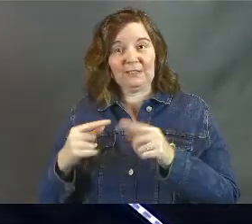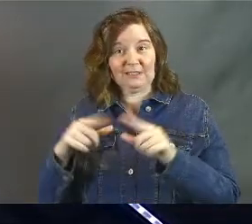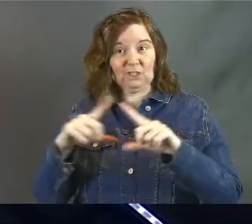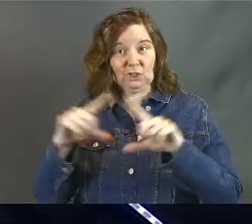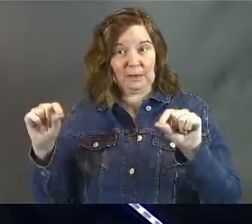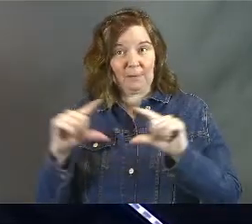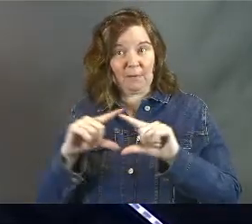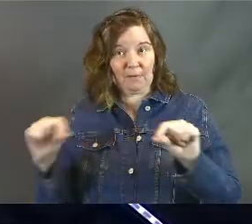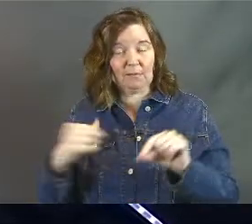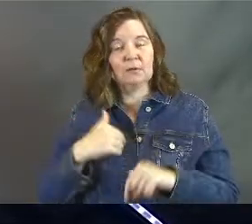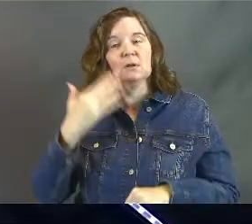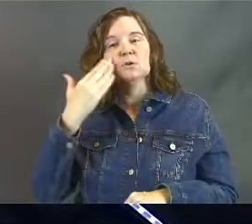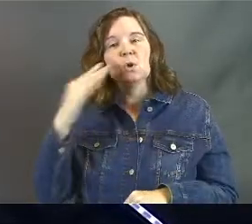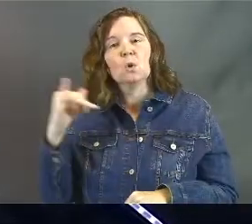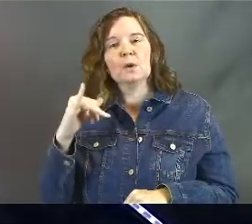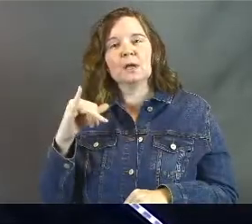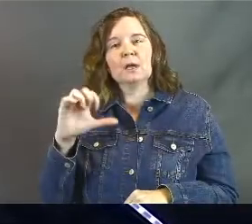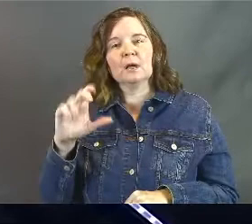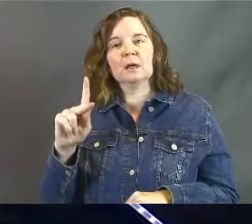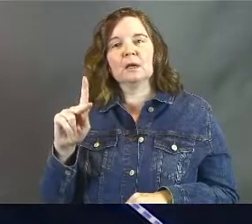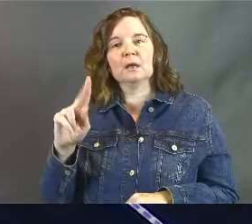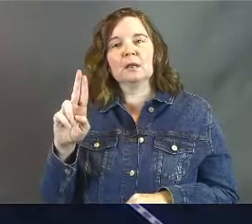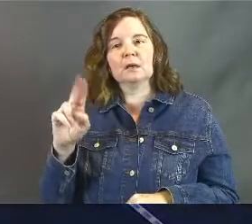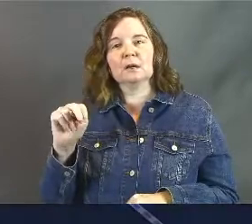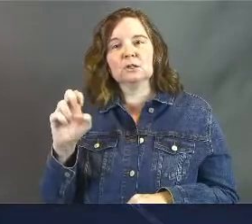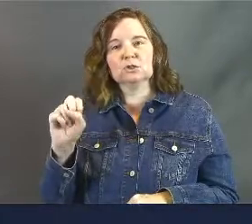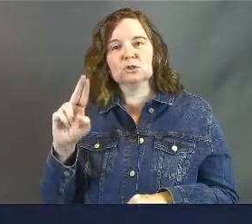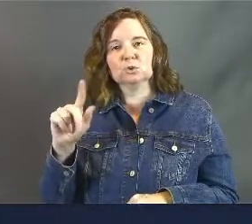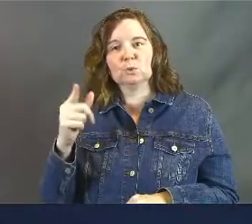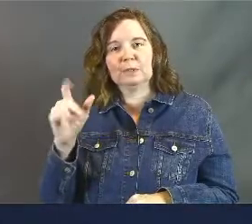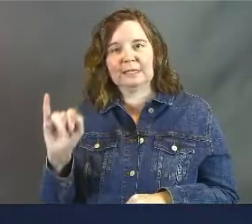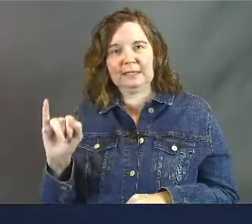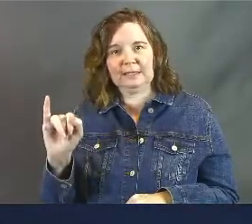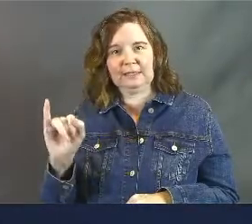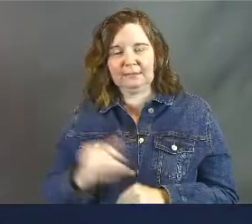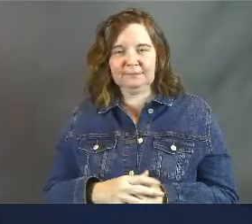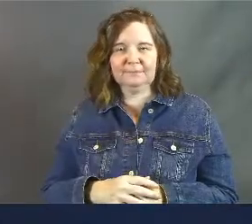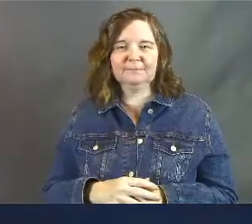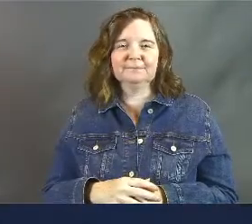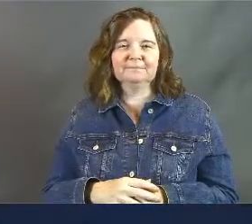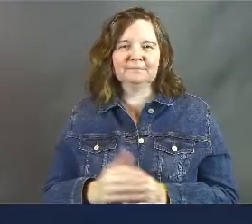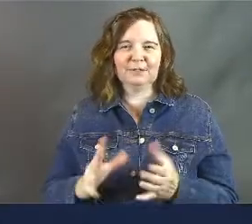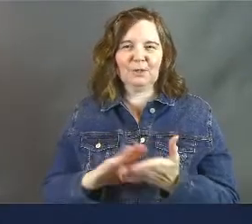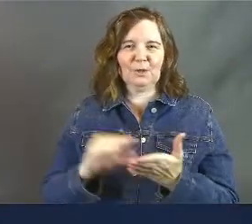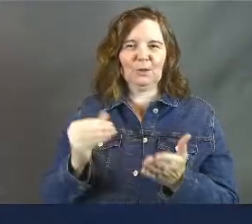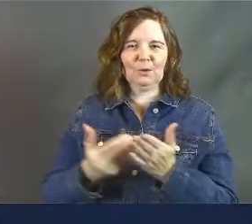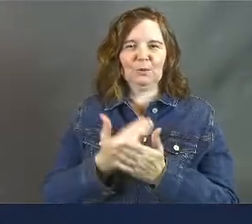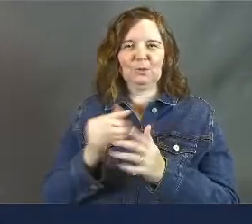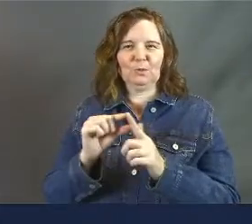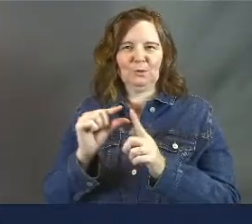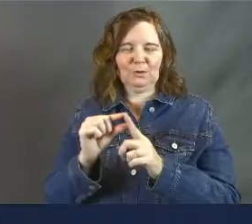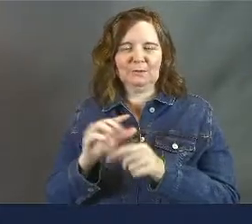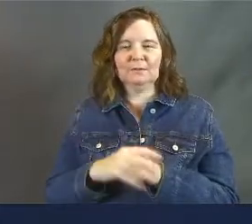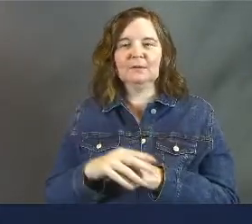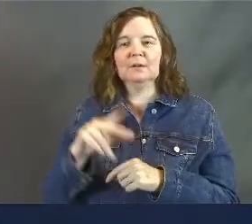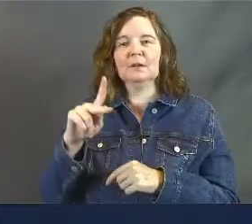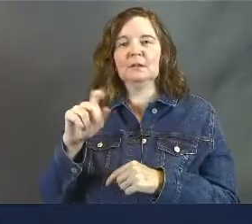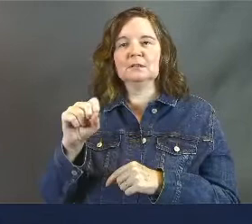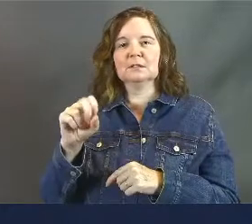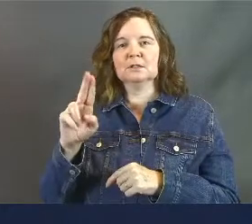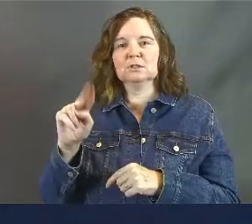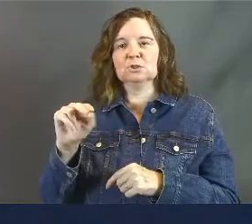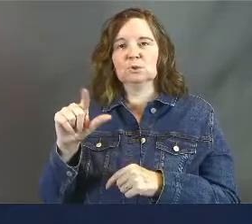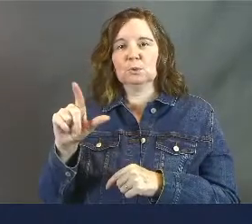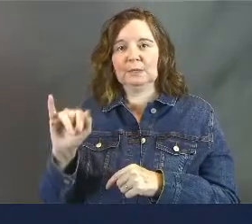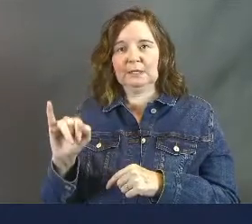Japan, and it is known as kintsugi. Say it, kintsugi, right? You learned a new word, kintsugi. And the idea